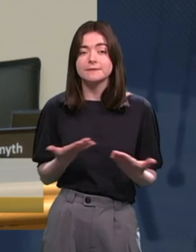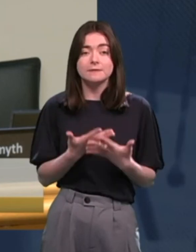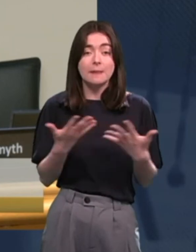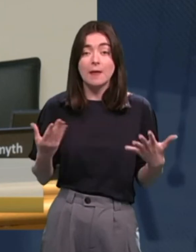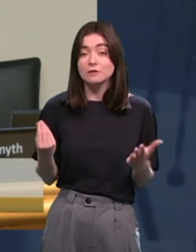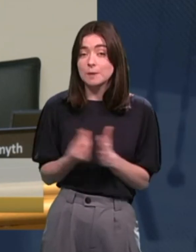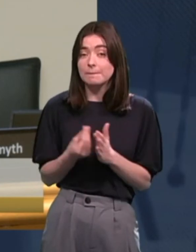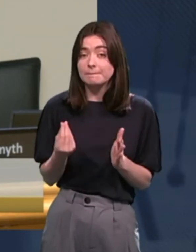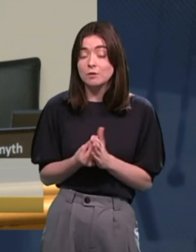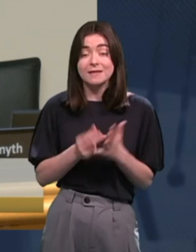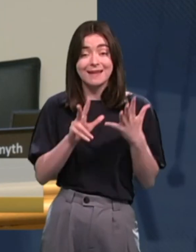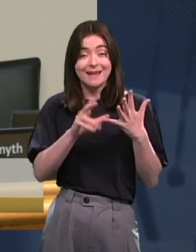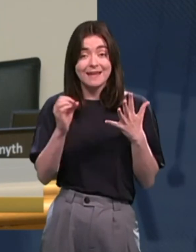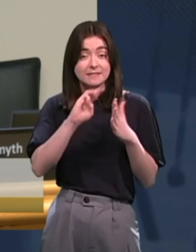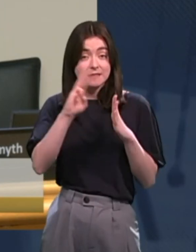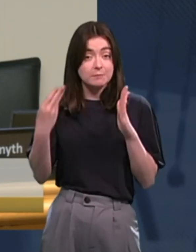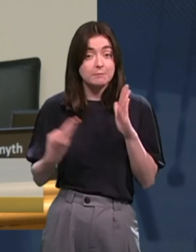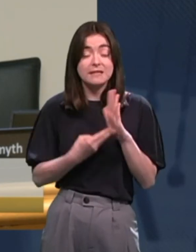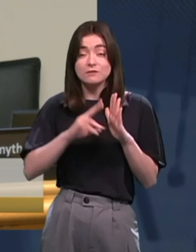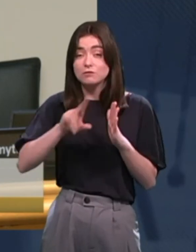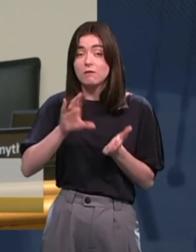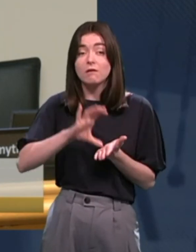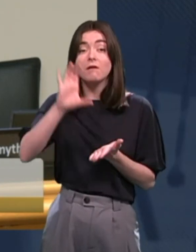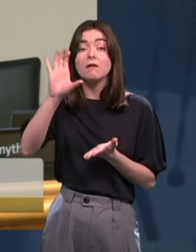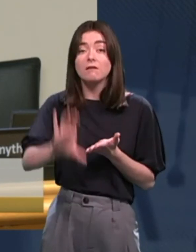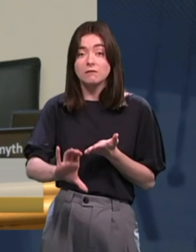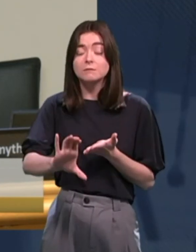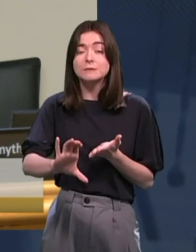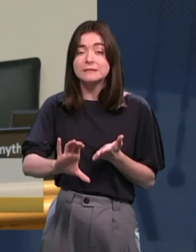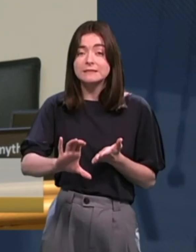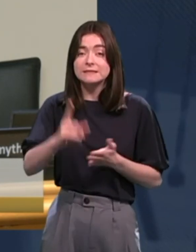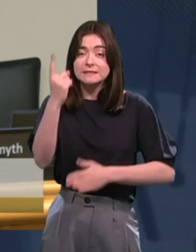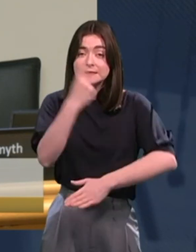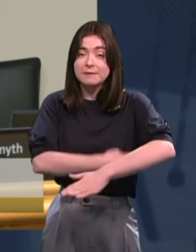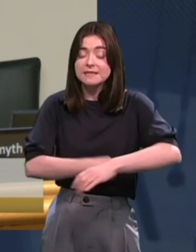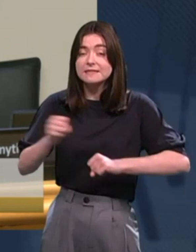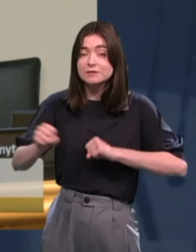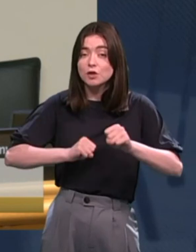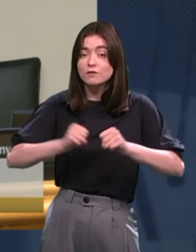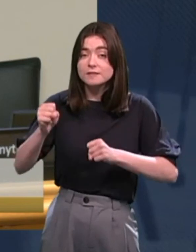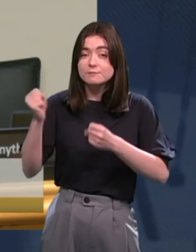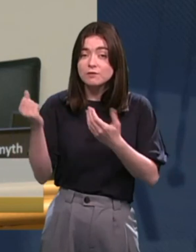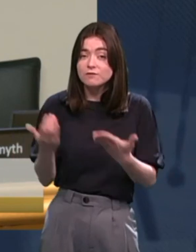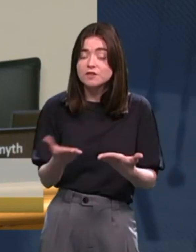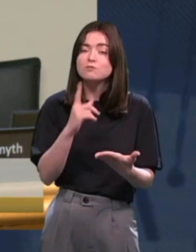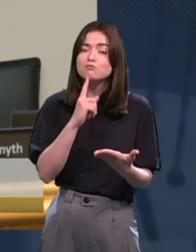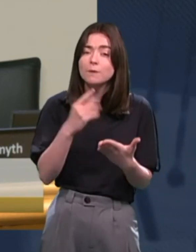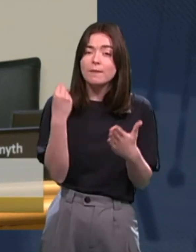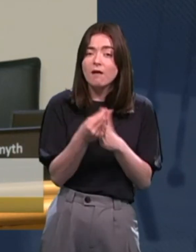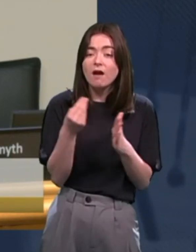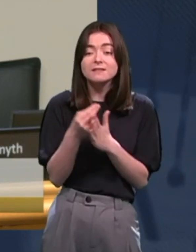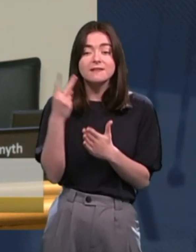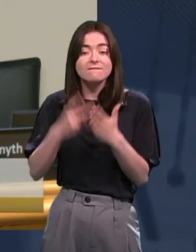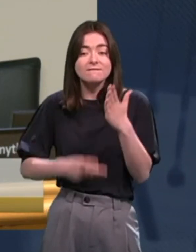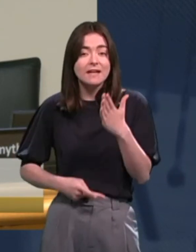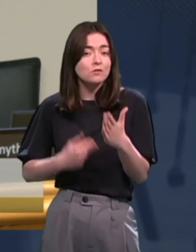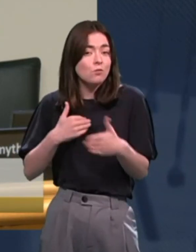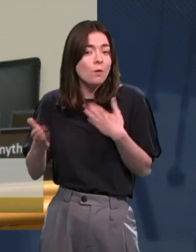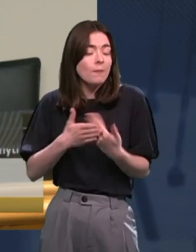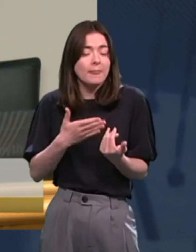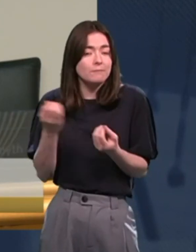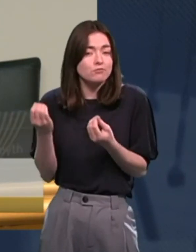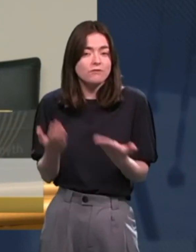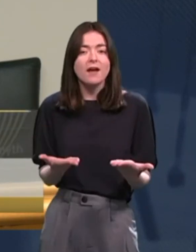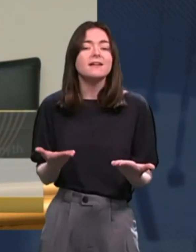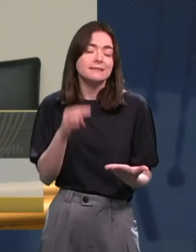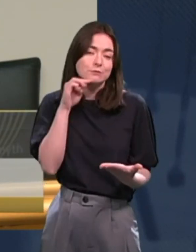money, 80 million euros or something going into the disability service provision, but the cost and the value of what that delivers